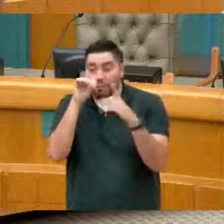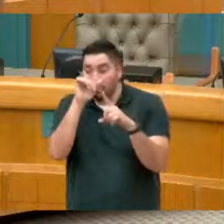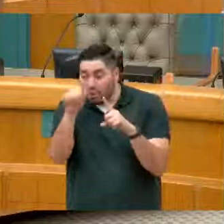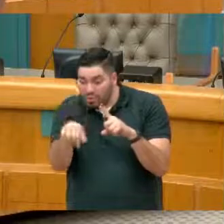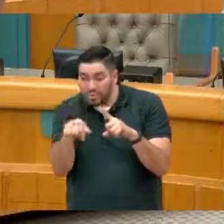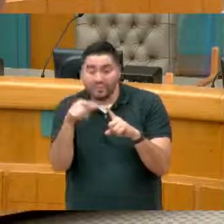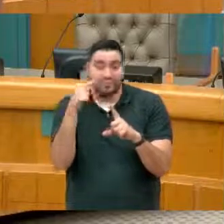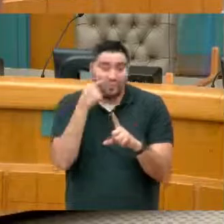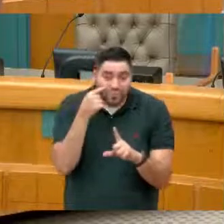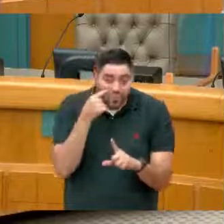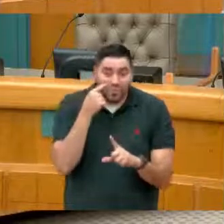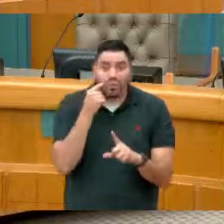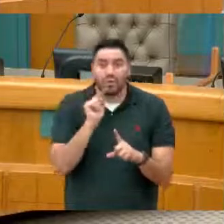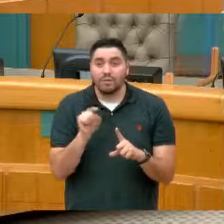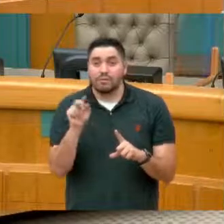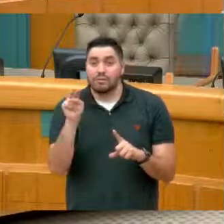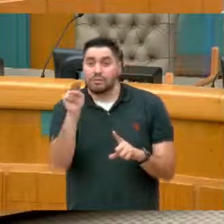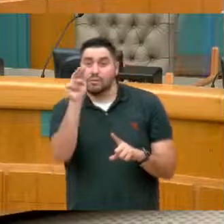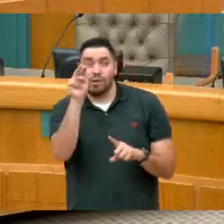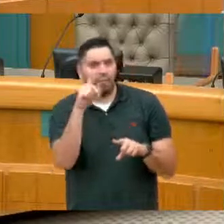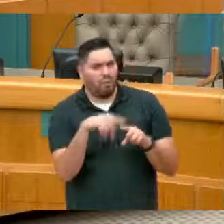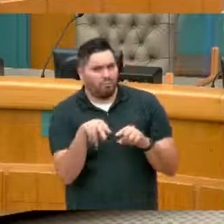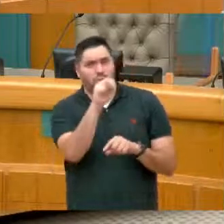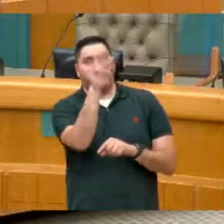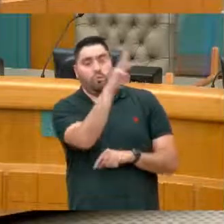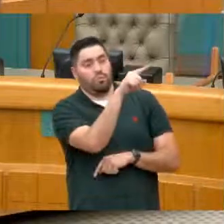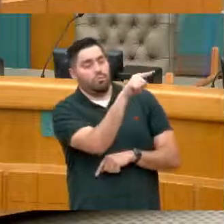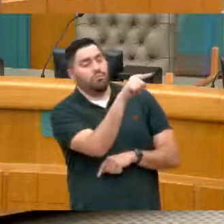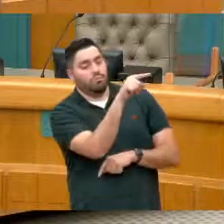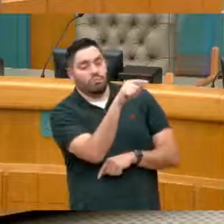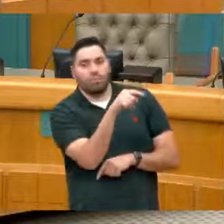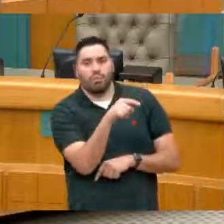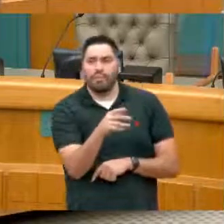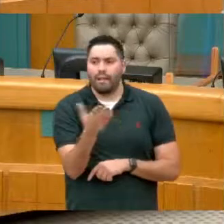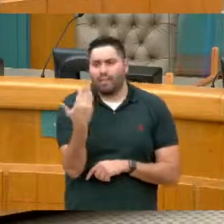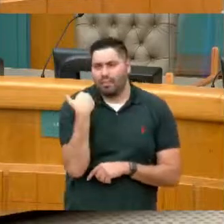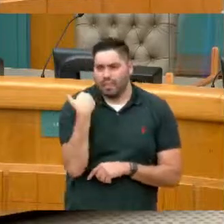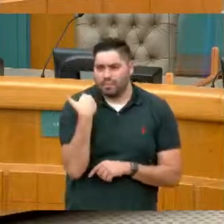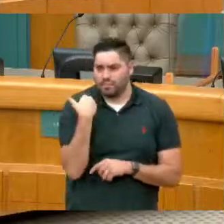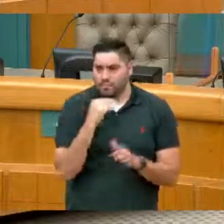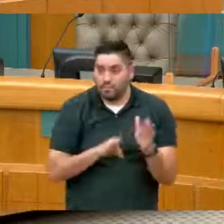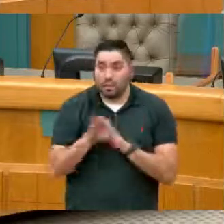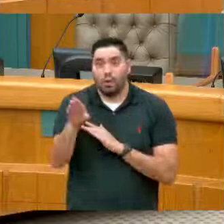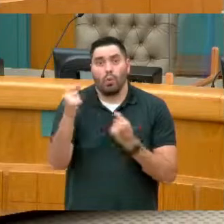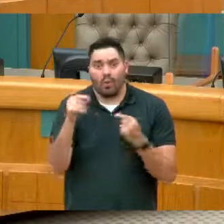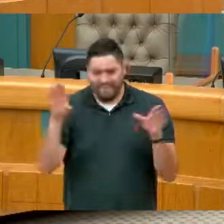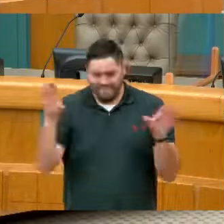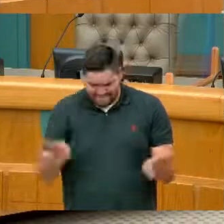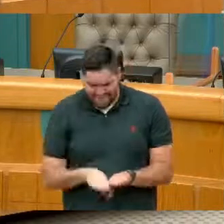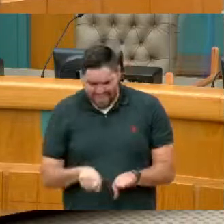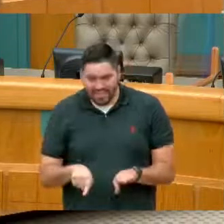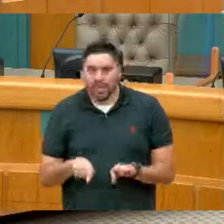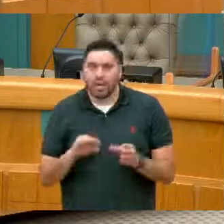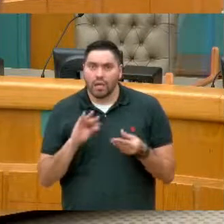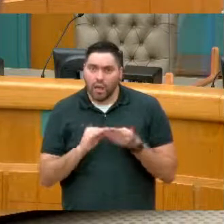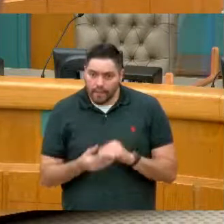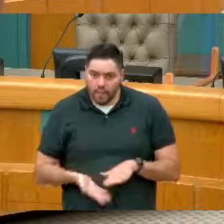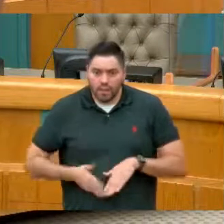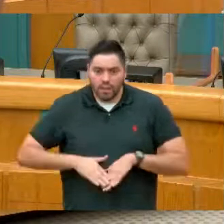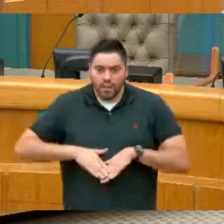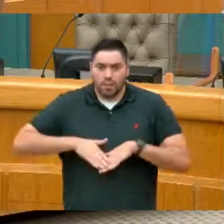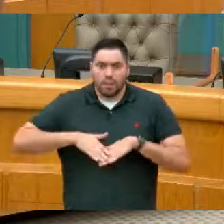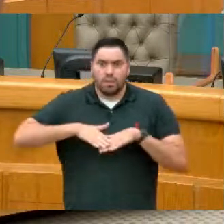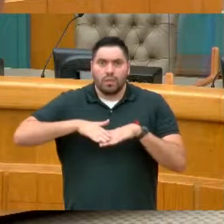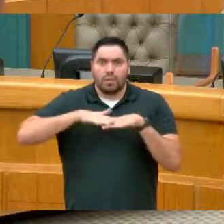constantly looking at, because they usually get flu, and this is COVID, which is a coronavirus, but they usually get flu before we